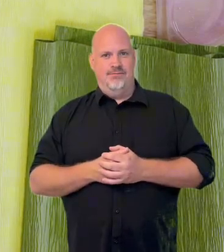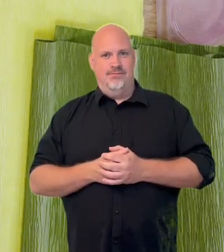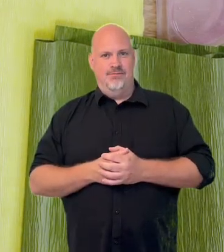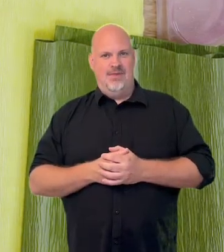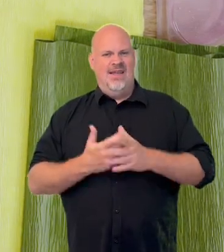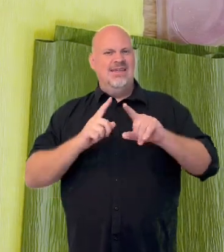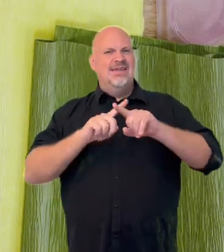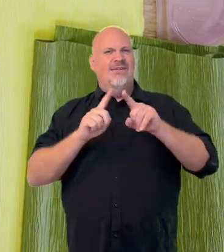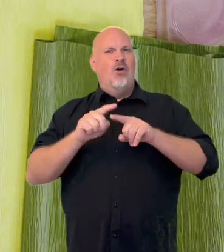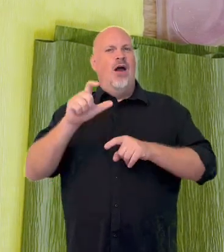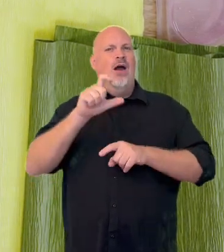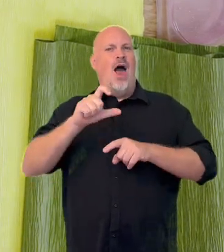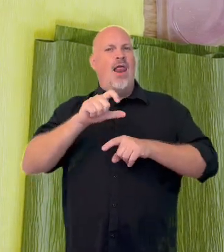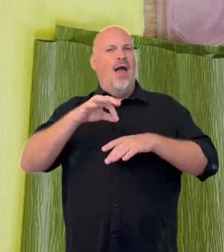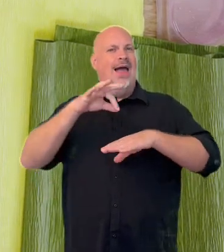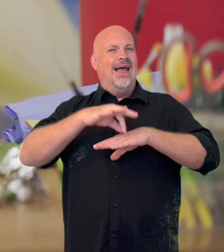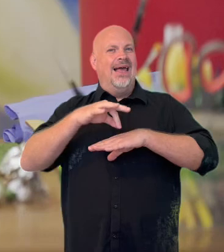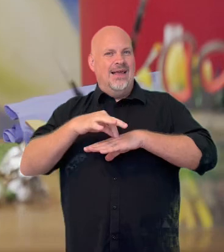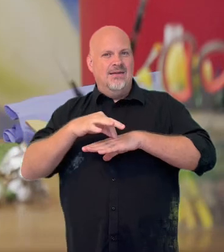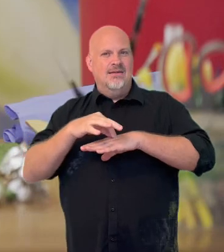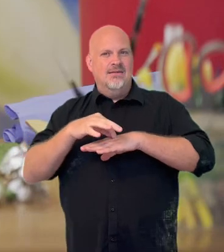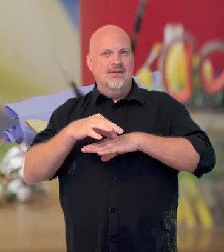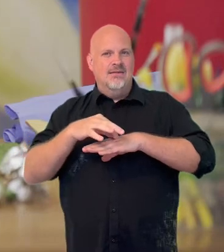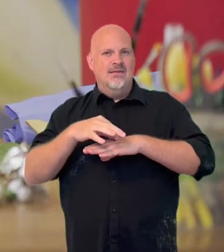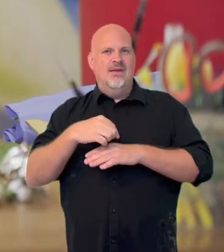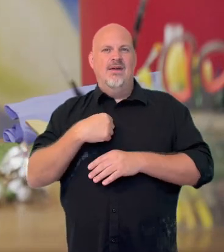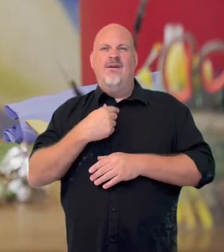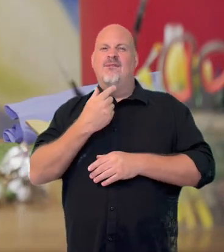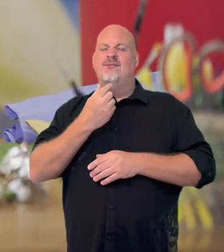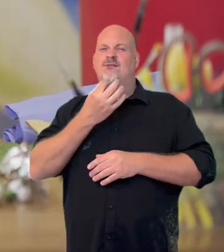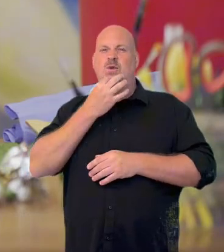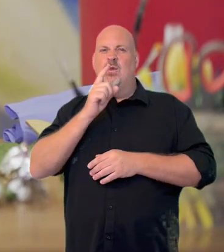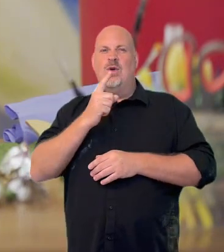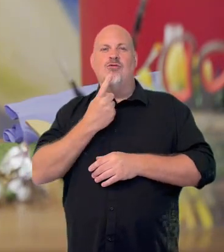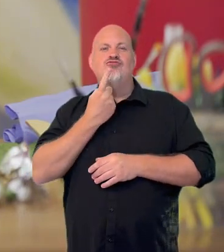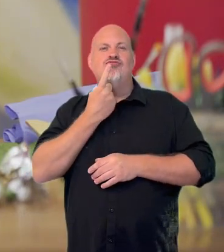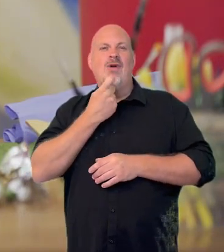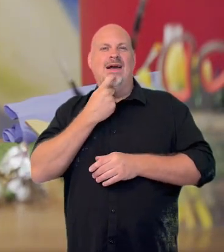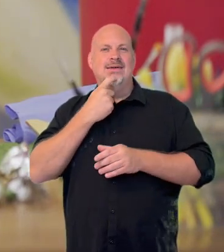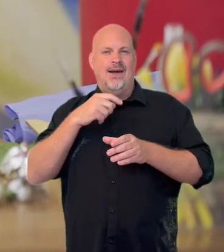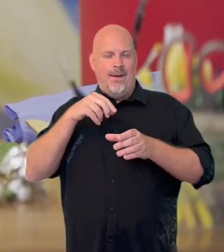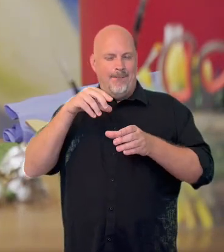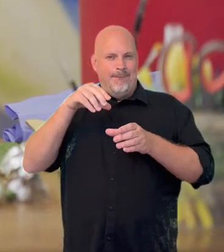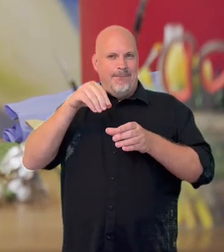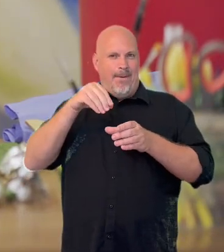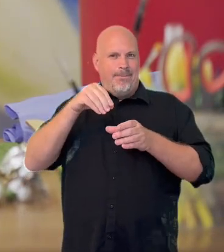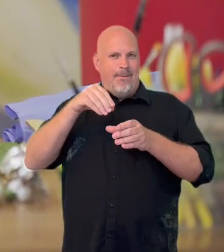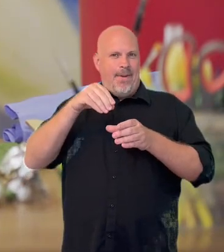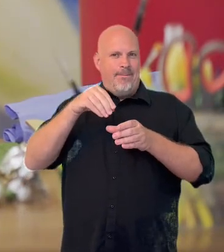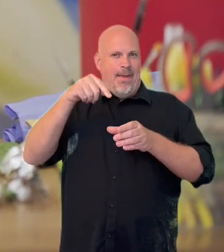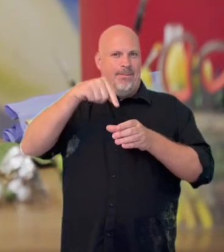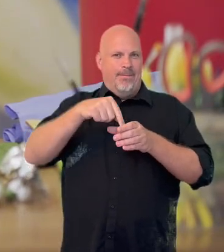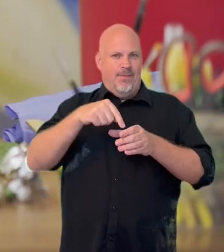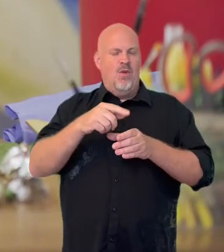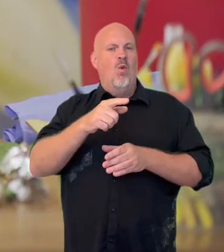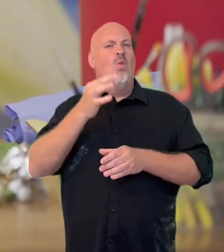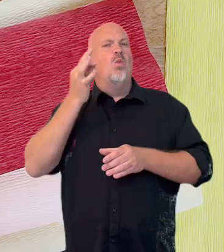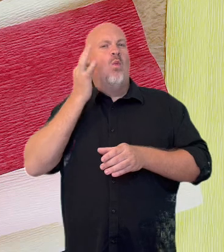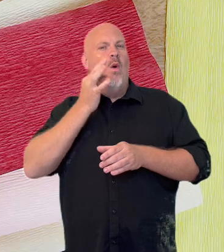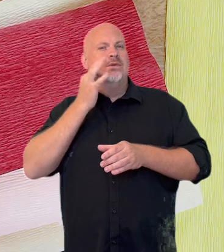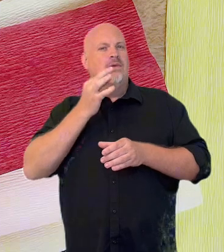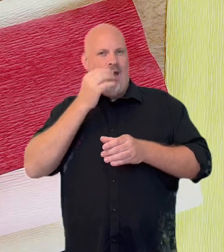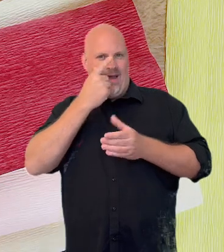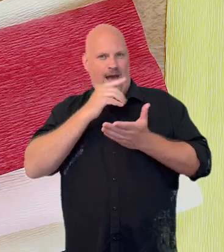and some different coloured inks. I'm going to use a few pumps of this red water-soluble ink.